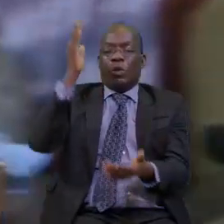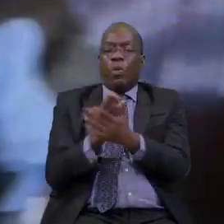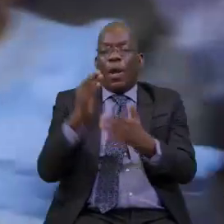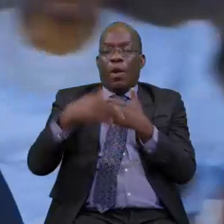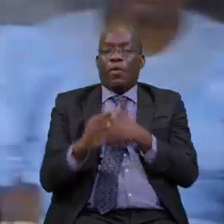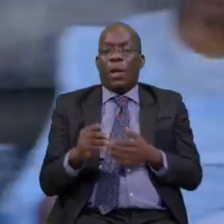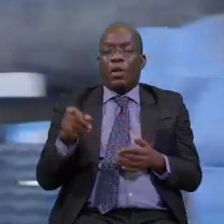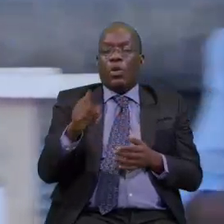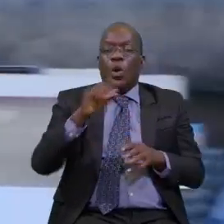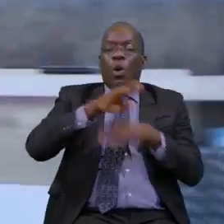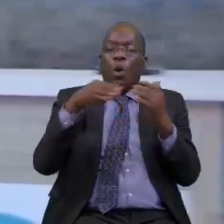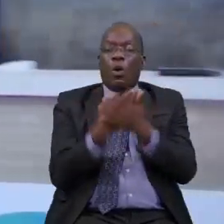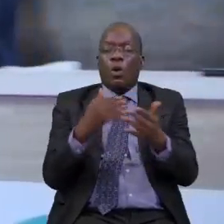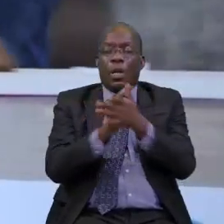drowned